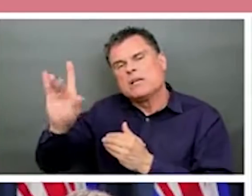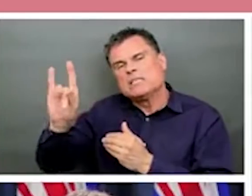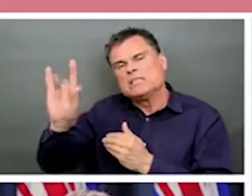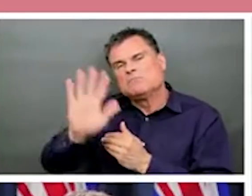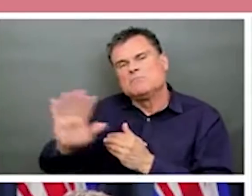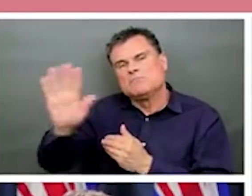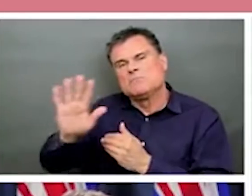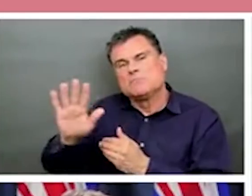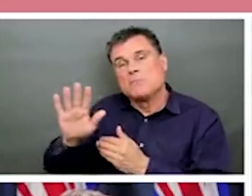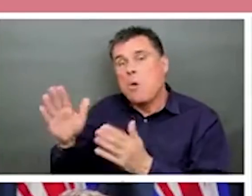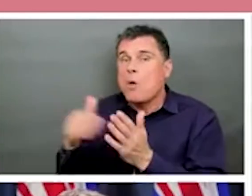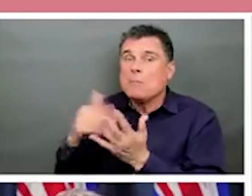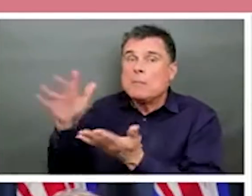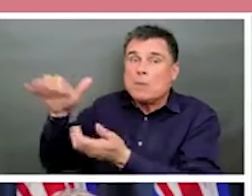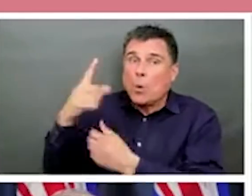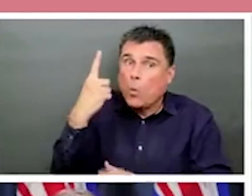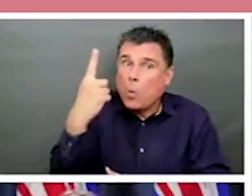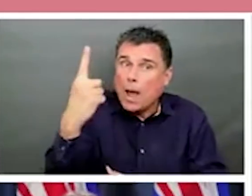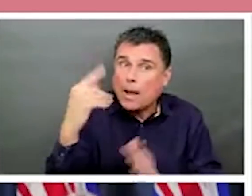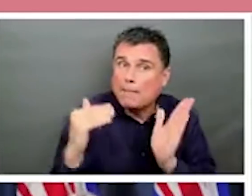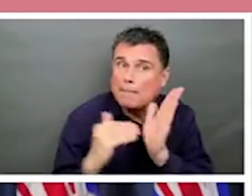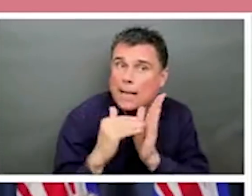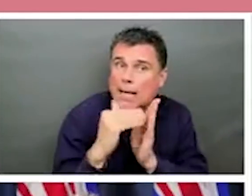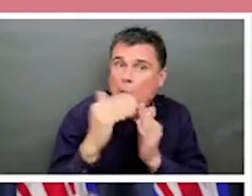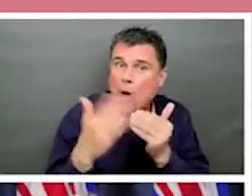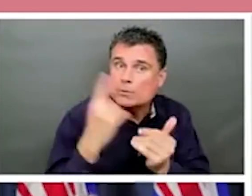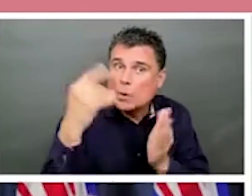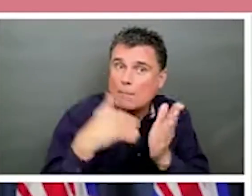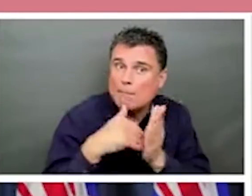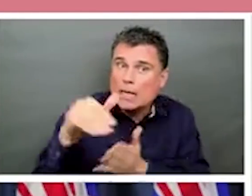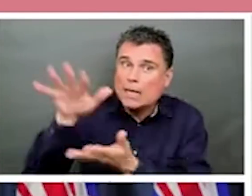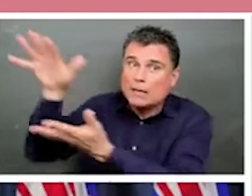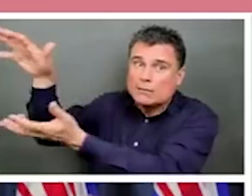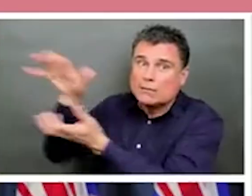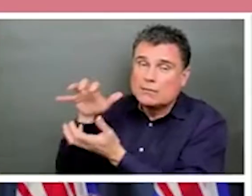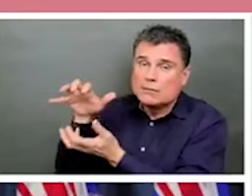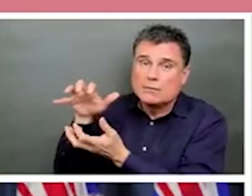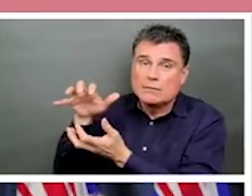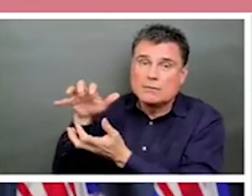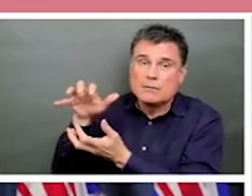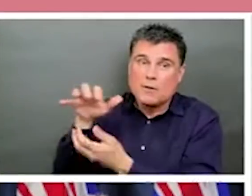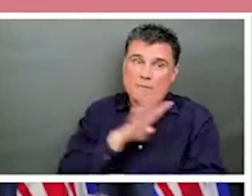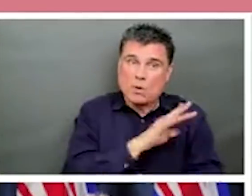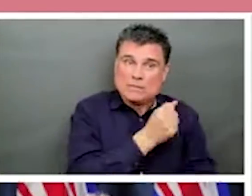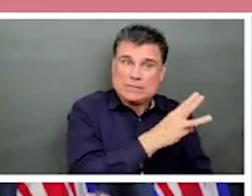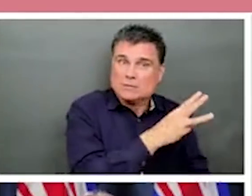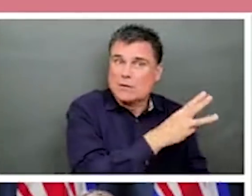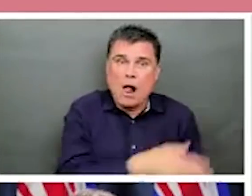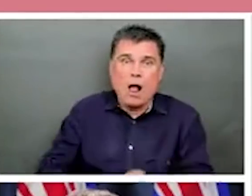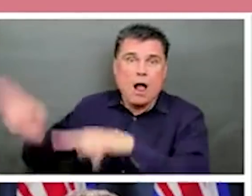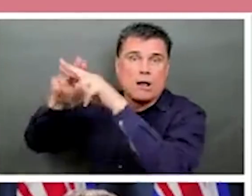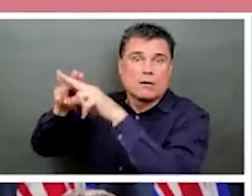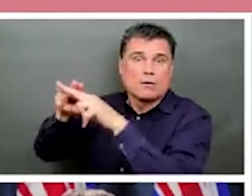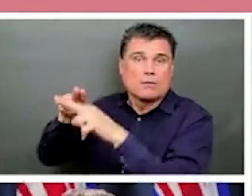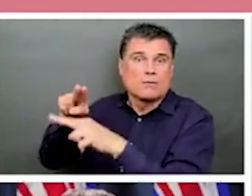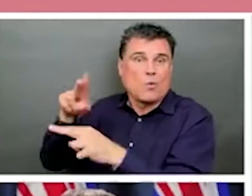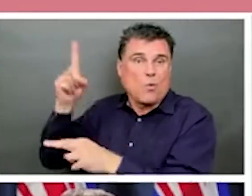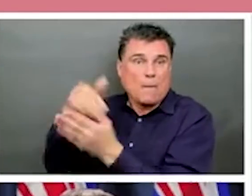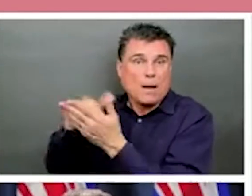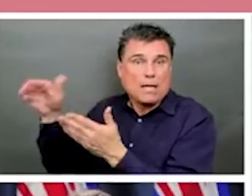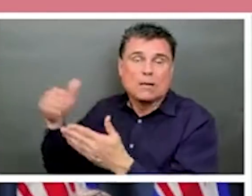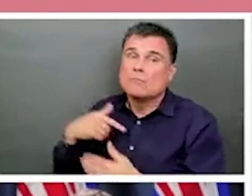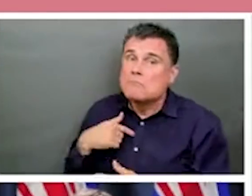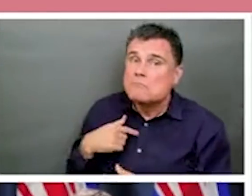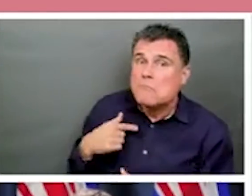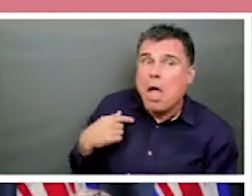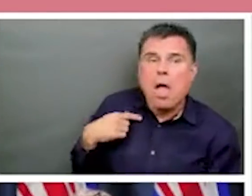of vaccine. So really a doubling of what we can expect. So, and essentially we also